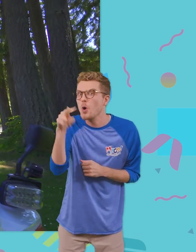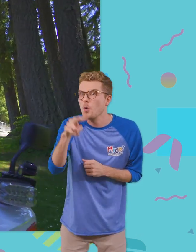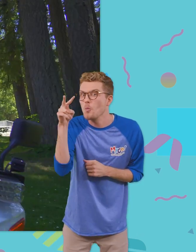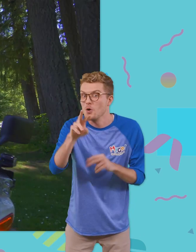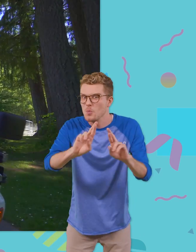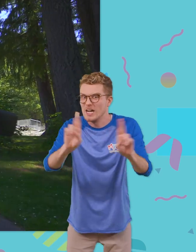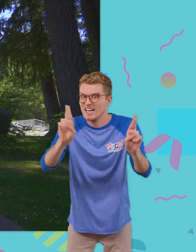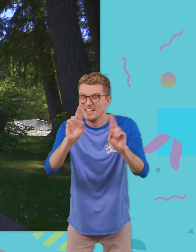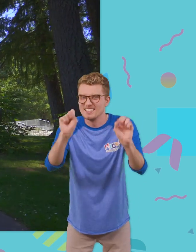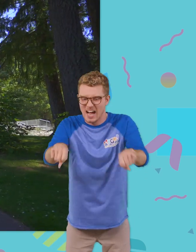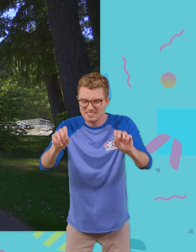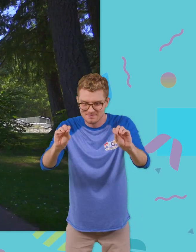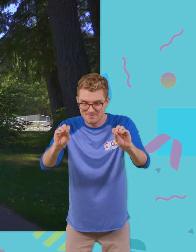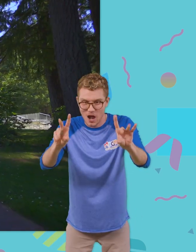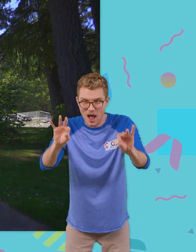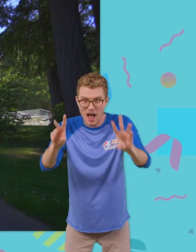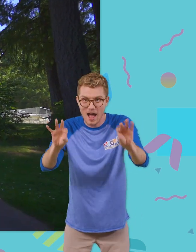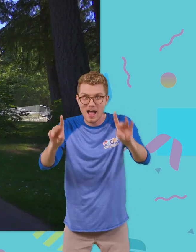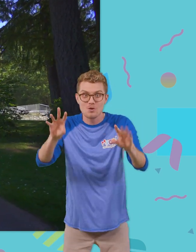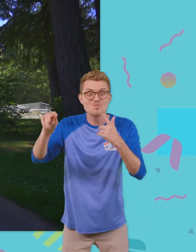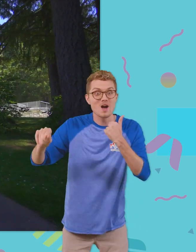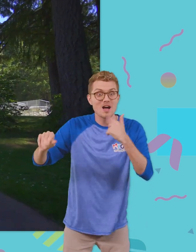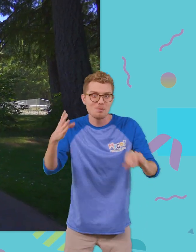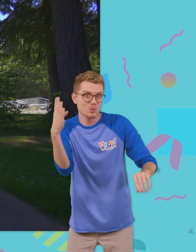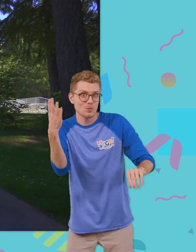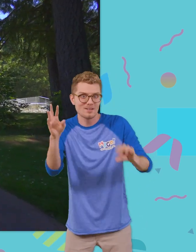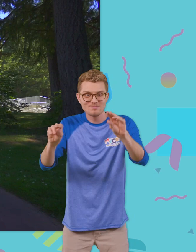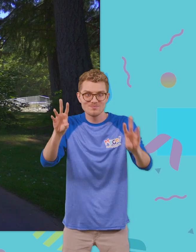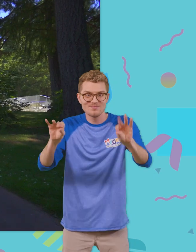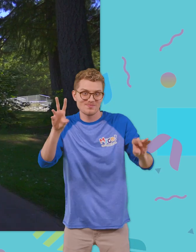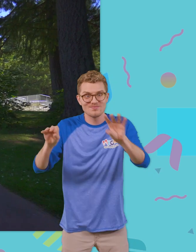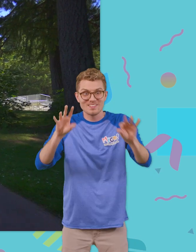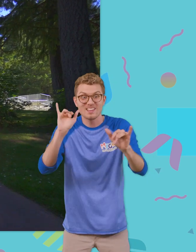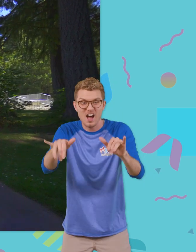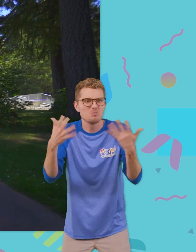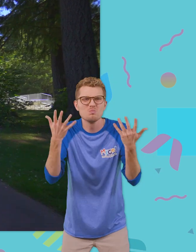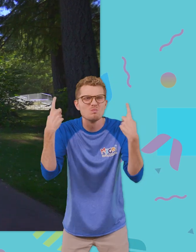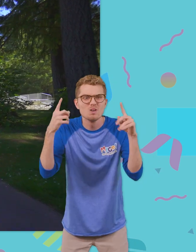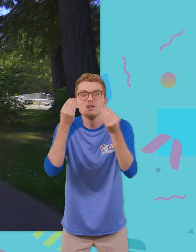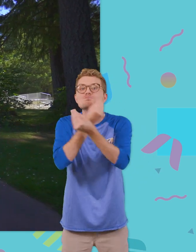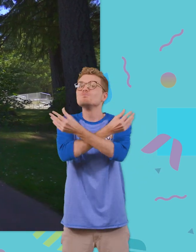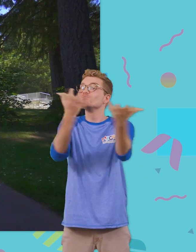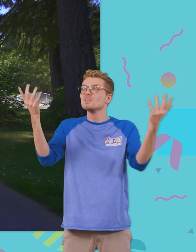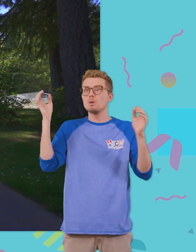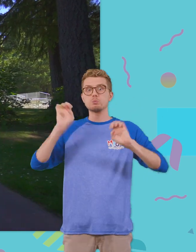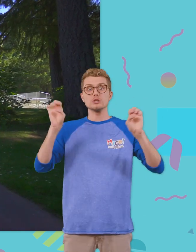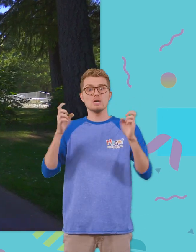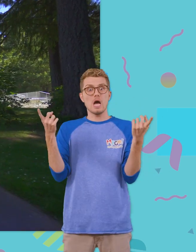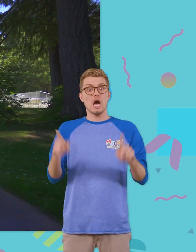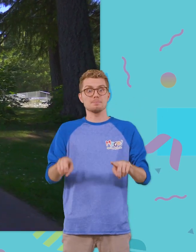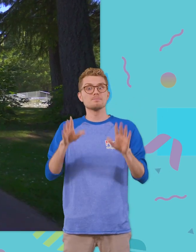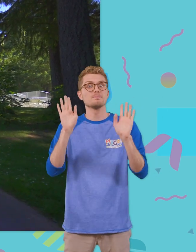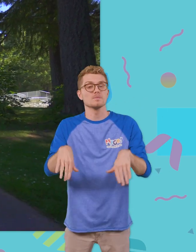lights. Watch this, ready? Oh yeah, red and blue lights. That's to let